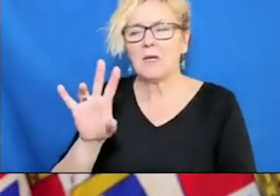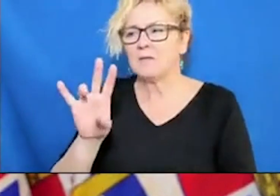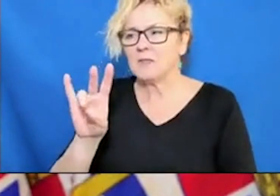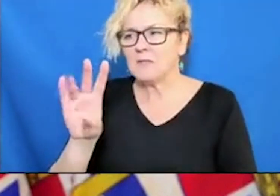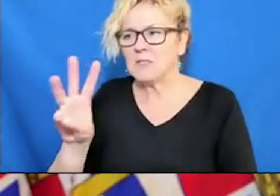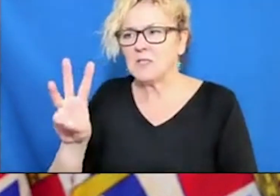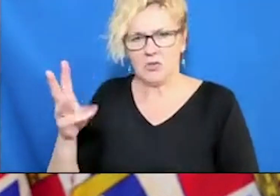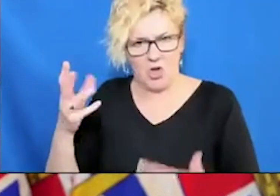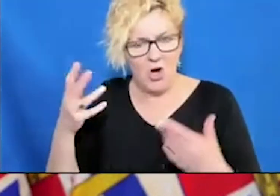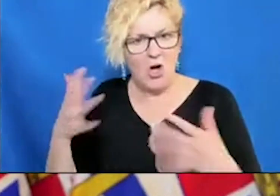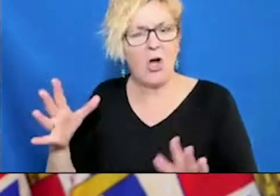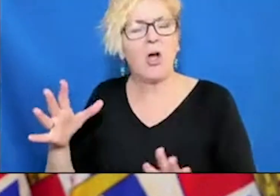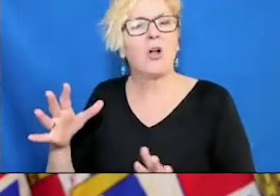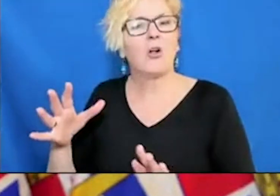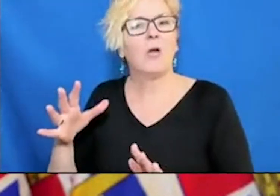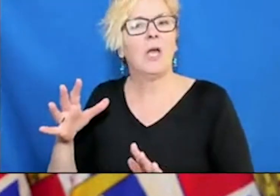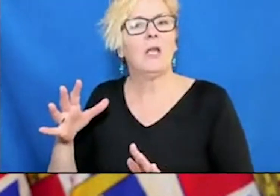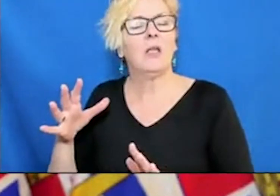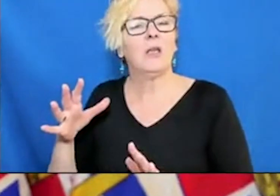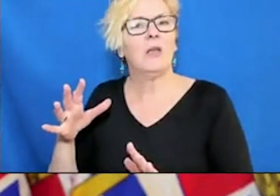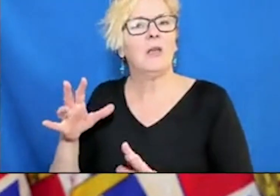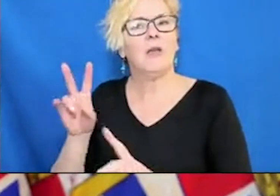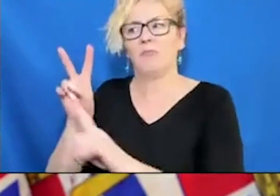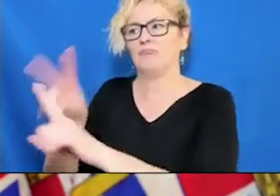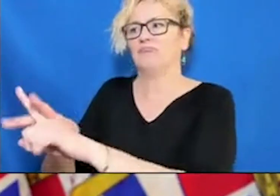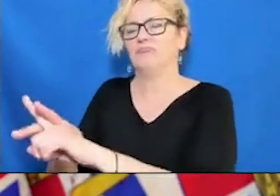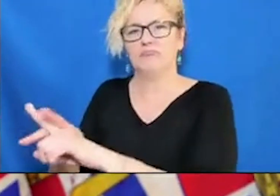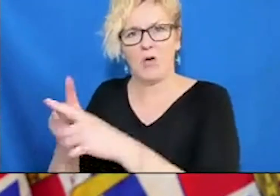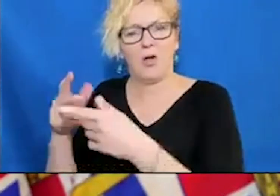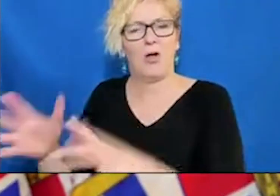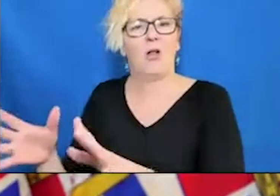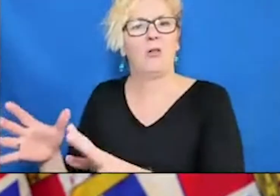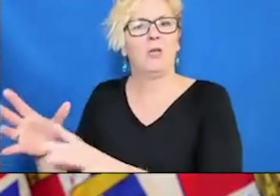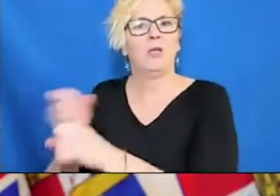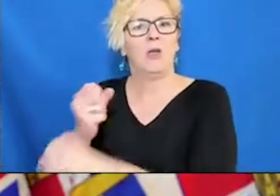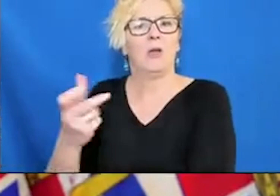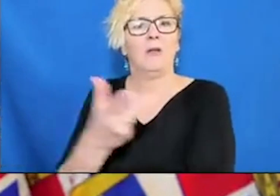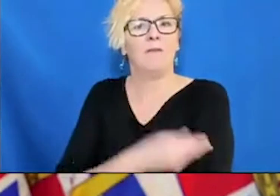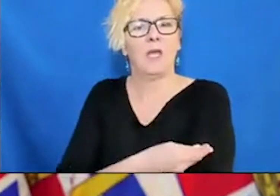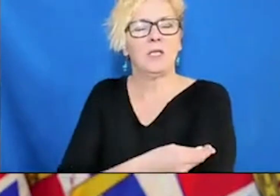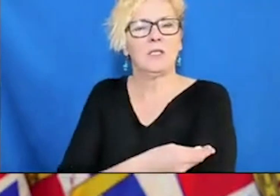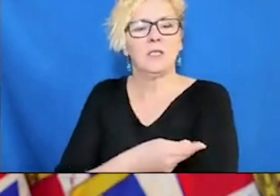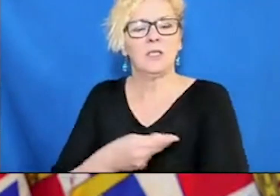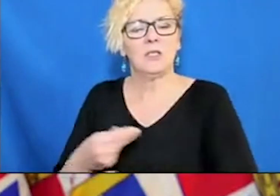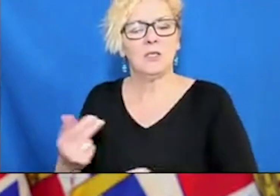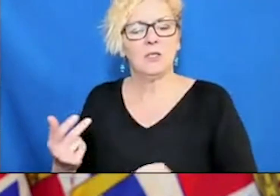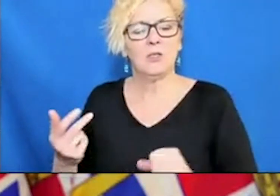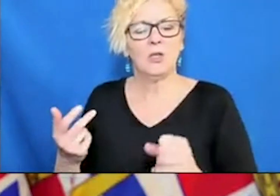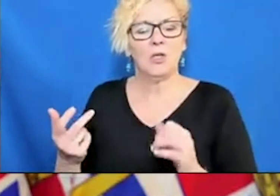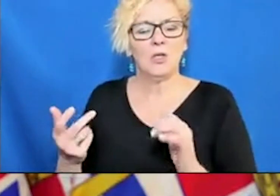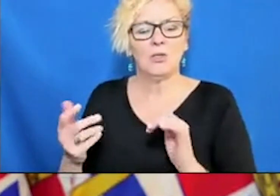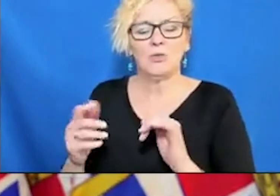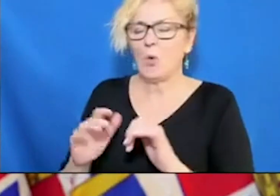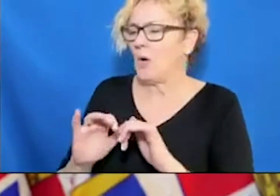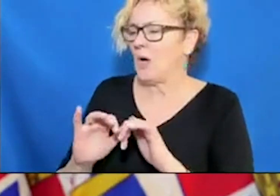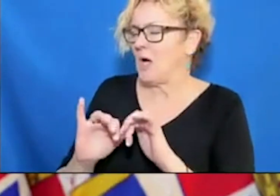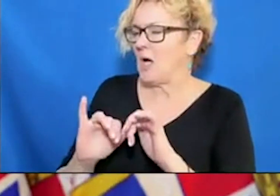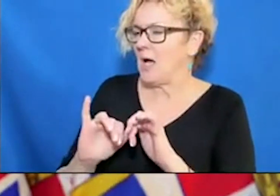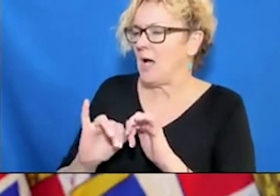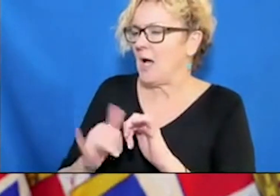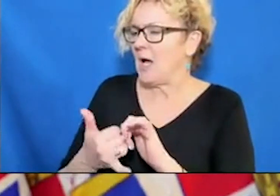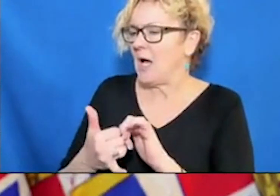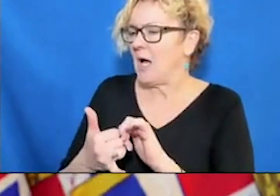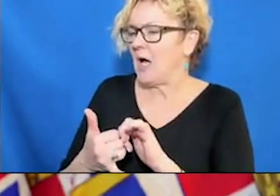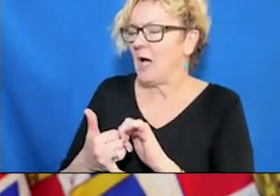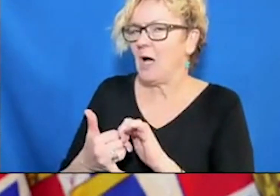scheduled timeline. So how did that even happen? Is there an assurance that it will no longer happen? Or what does this say to